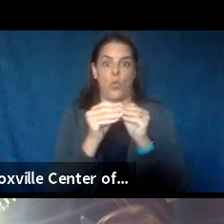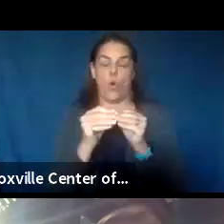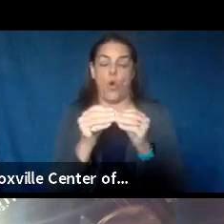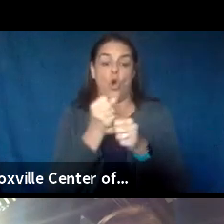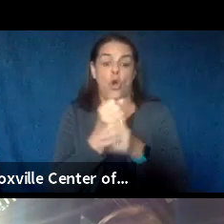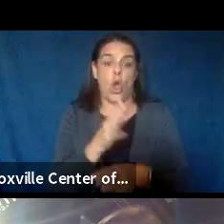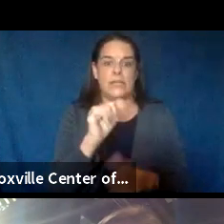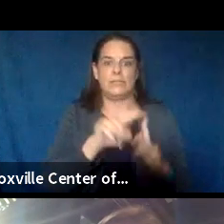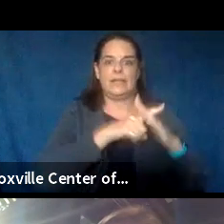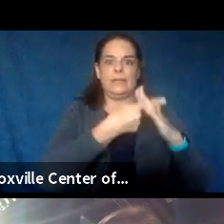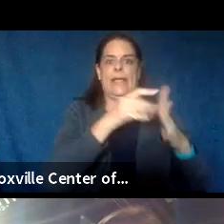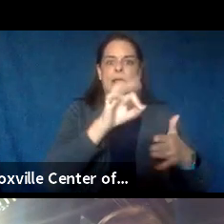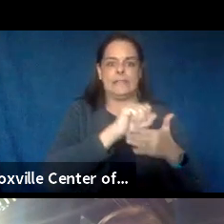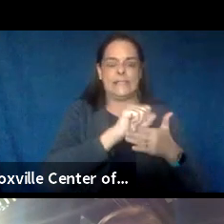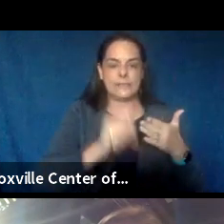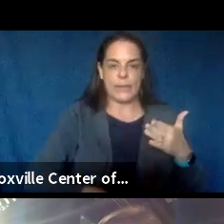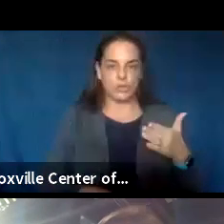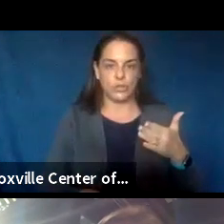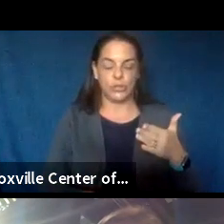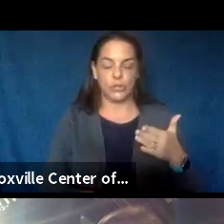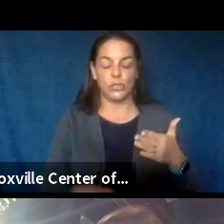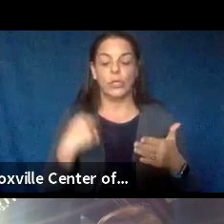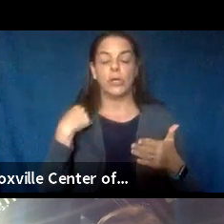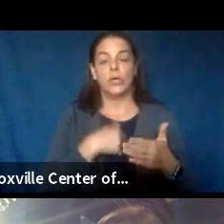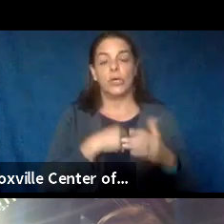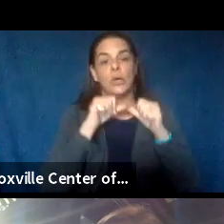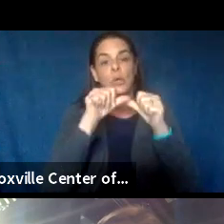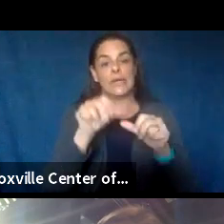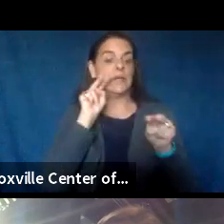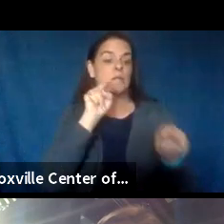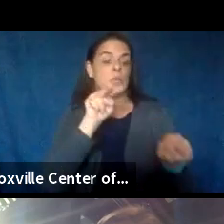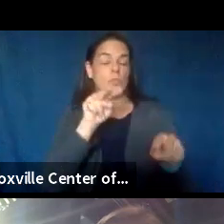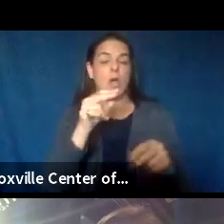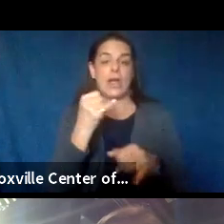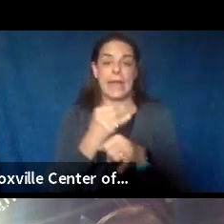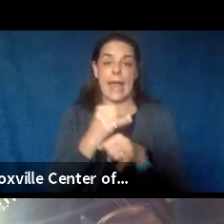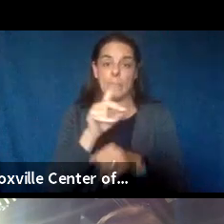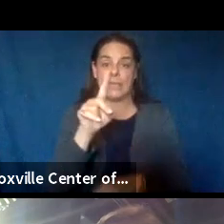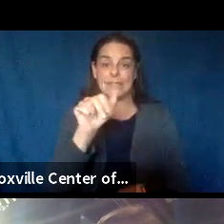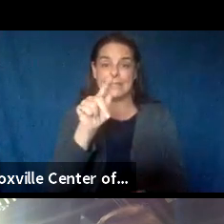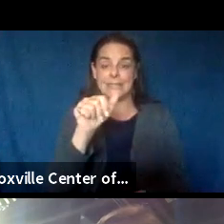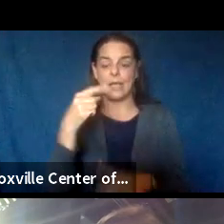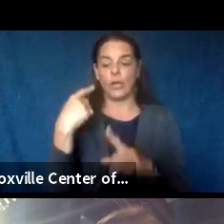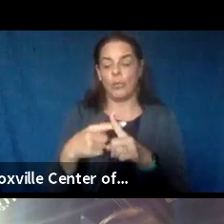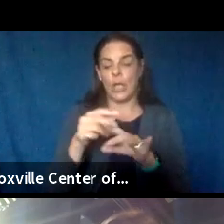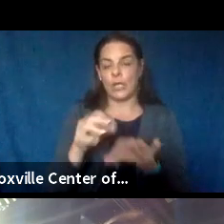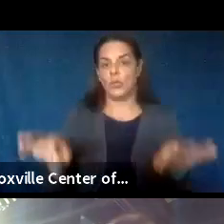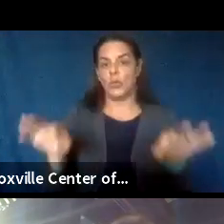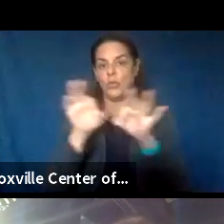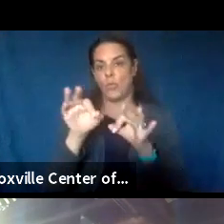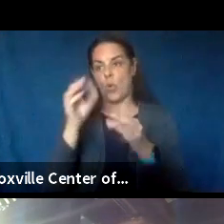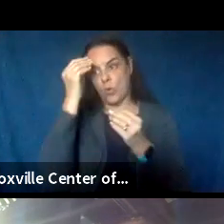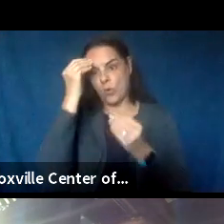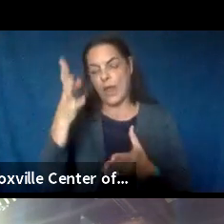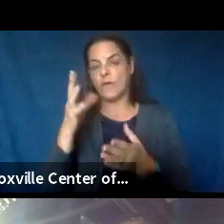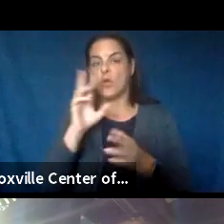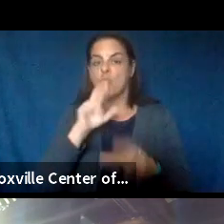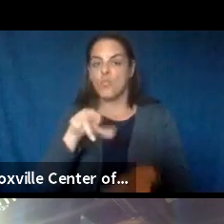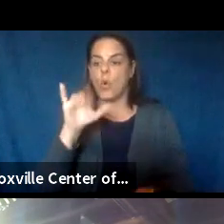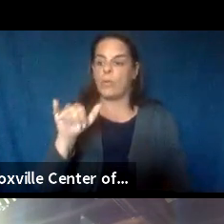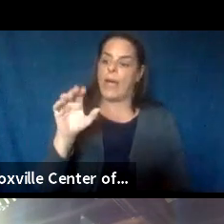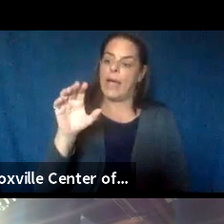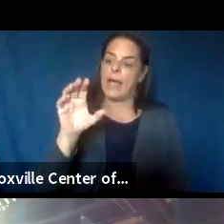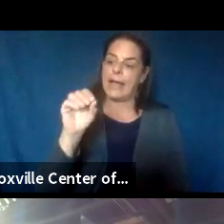by the start of the semester. We continue to monitor our campus data along with the key metrics reported by the county and the state